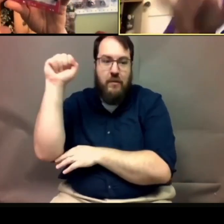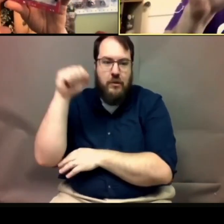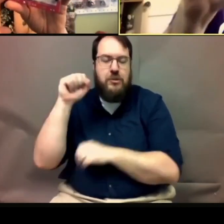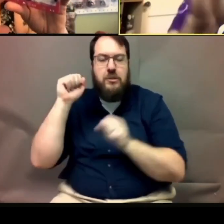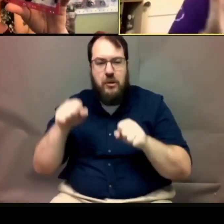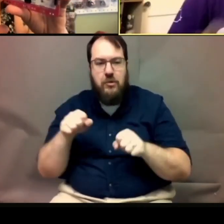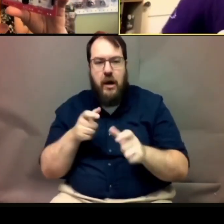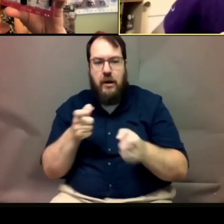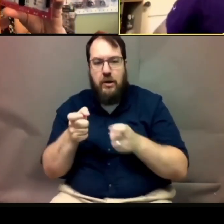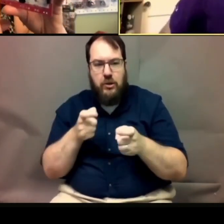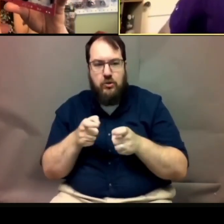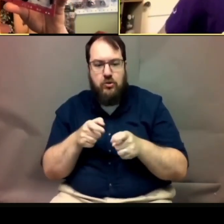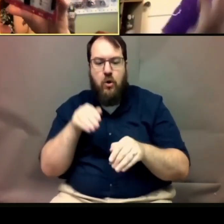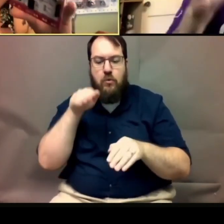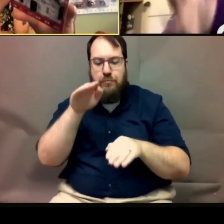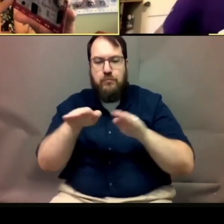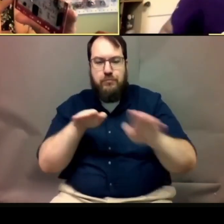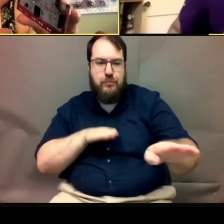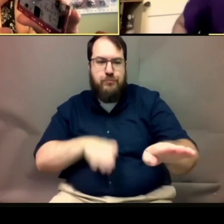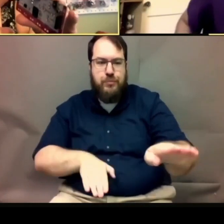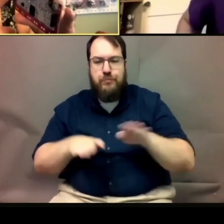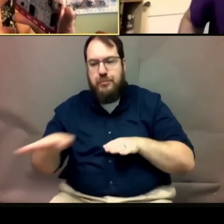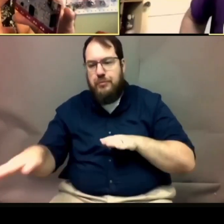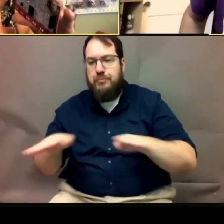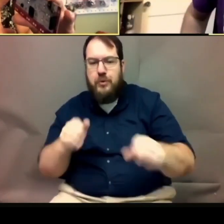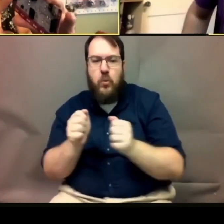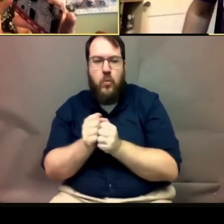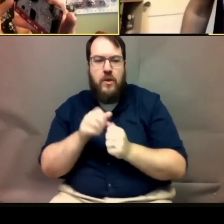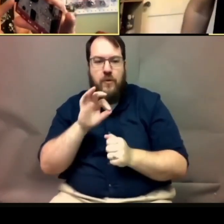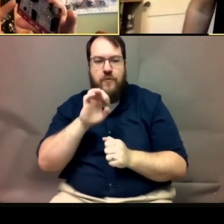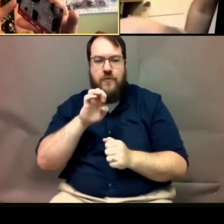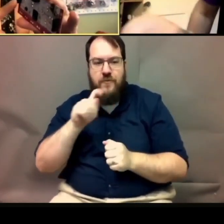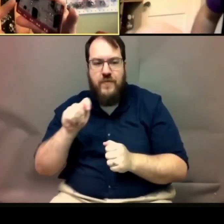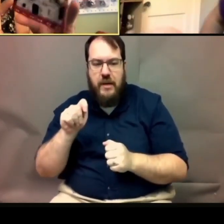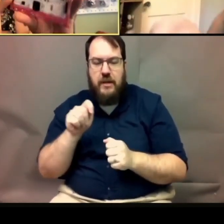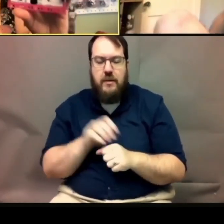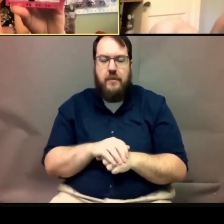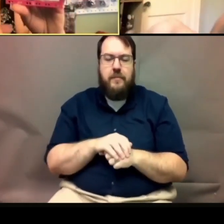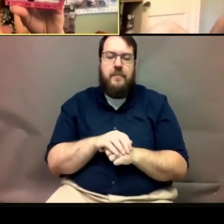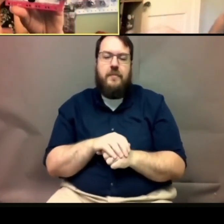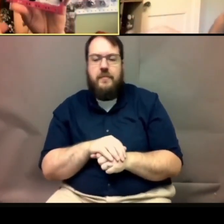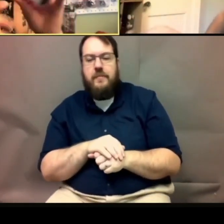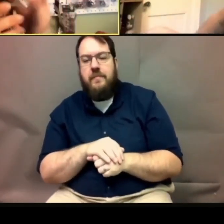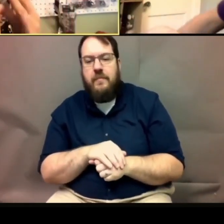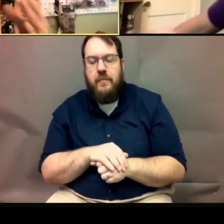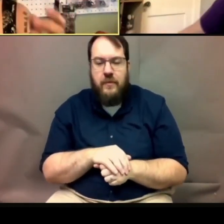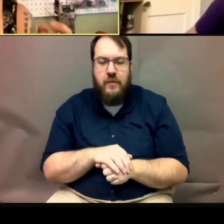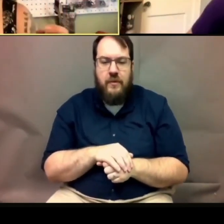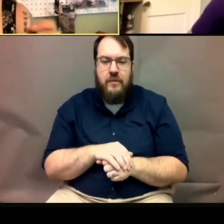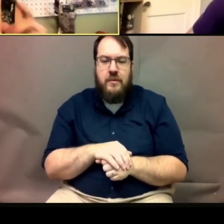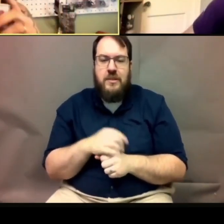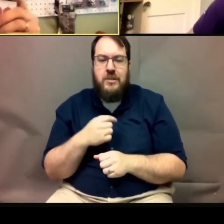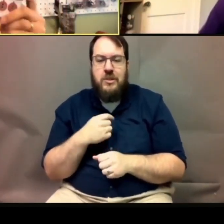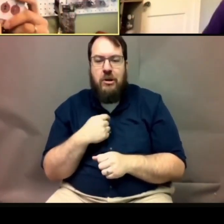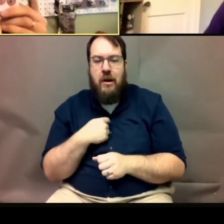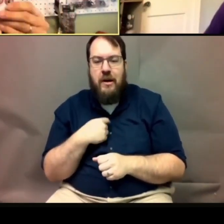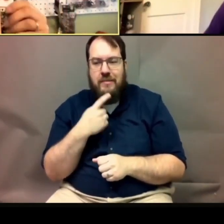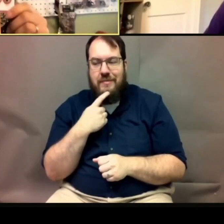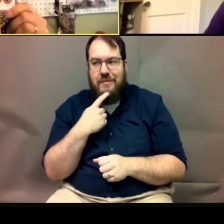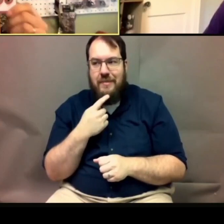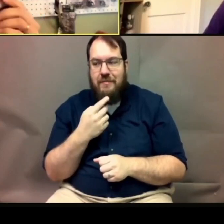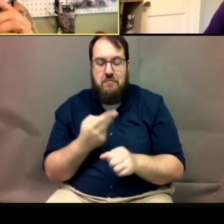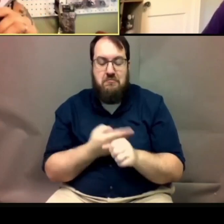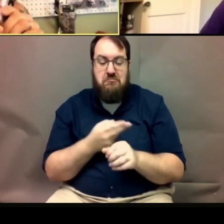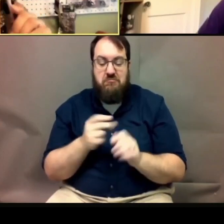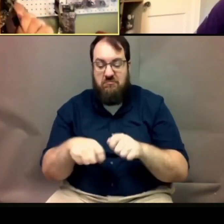with your feet for the different directions. It's a popular Makey Makey project. Really fun. So I do say, like, if I'm handing electronics